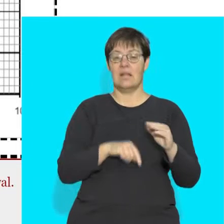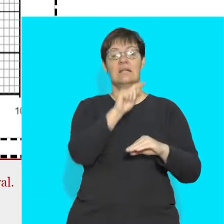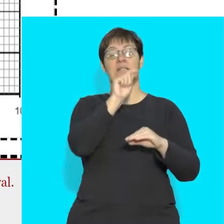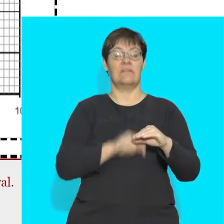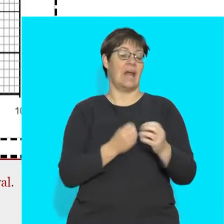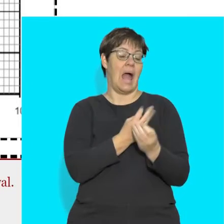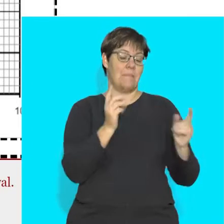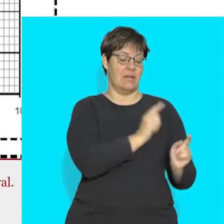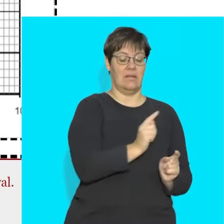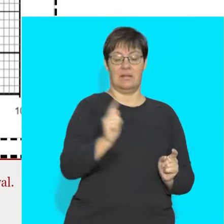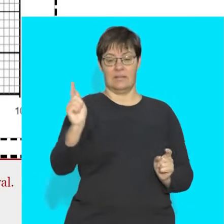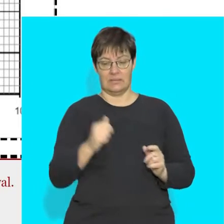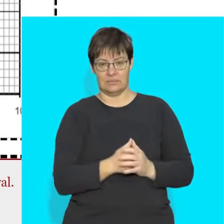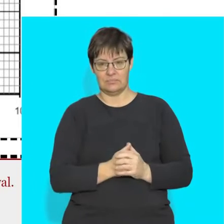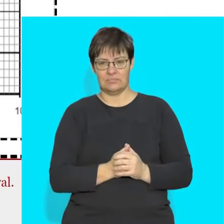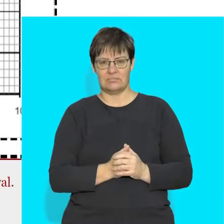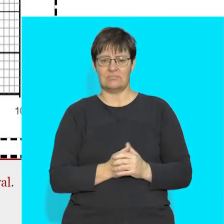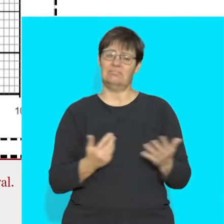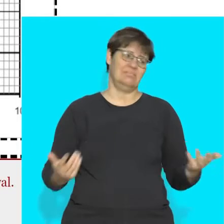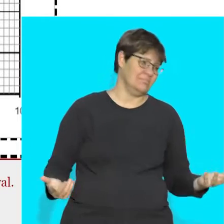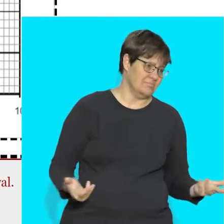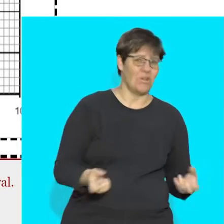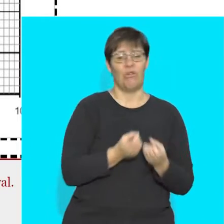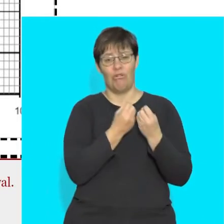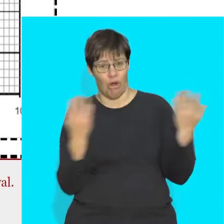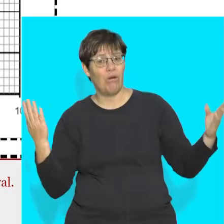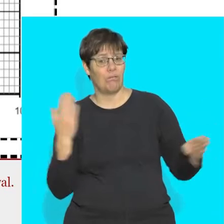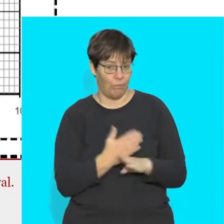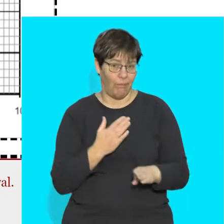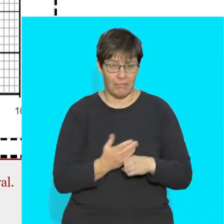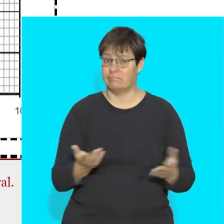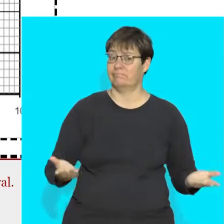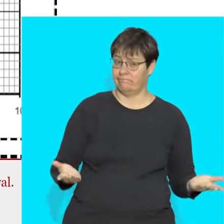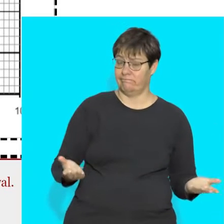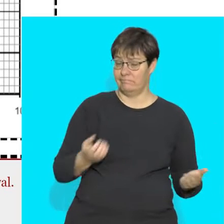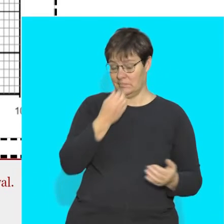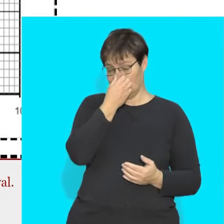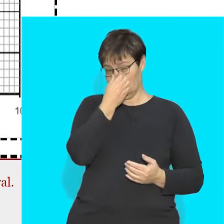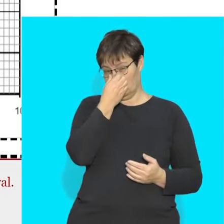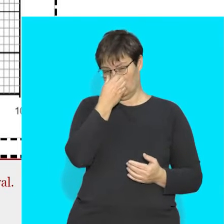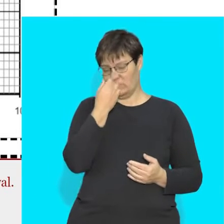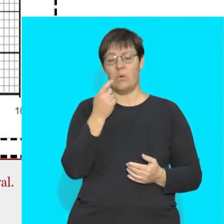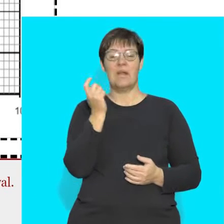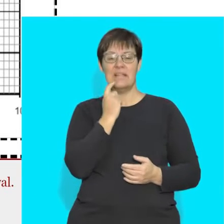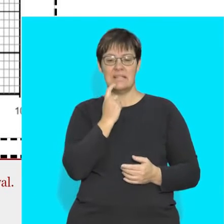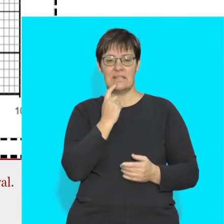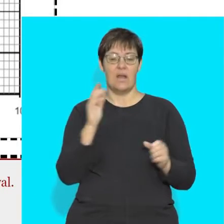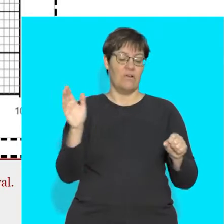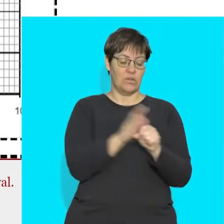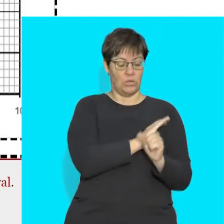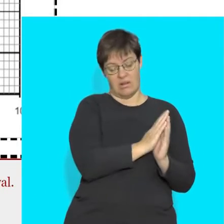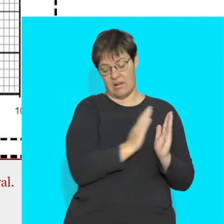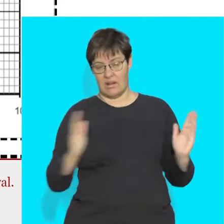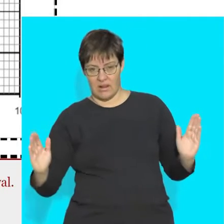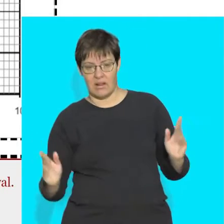by however many we calculated. But let's be honest, that's a lot of work. It's just easier to take total distance divided